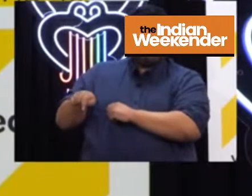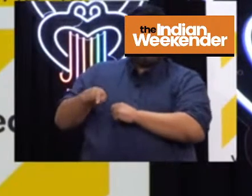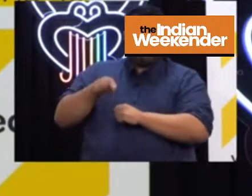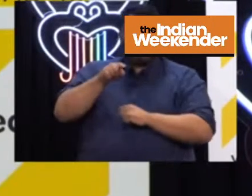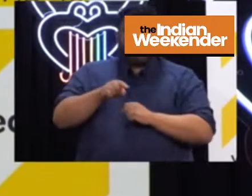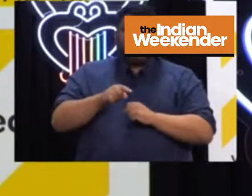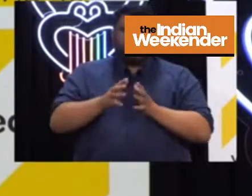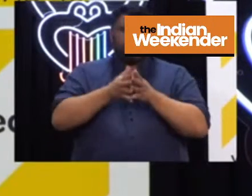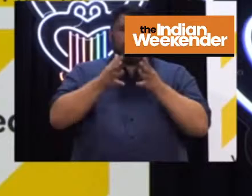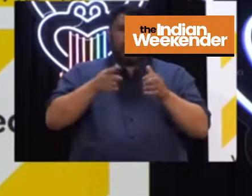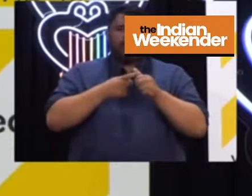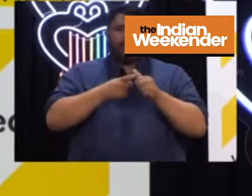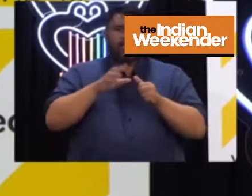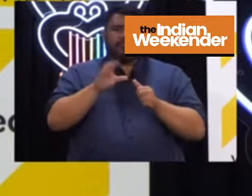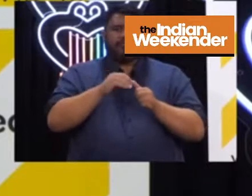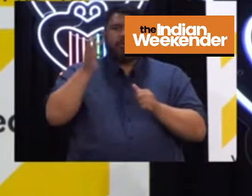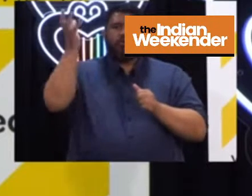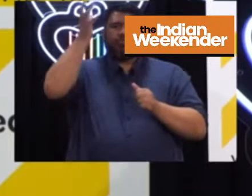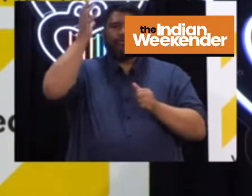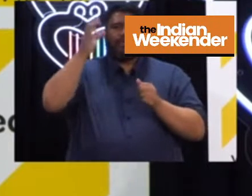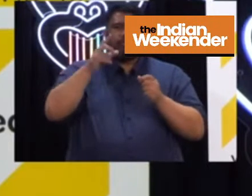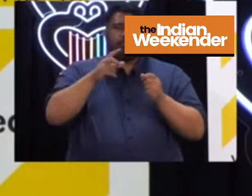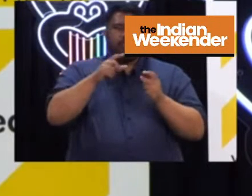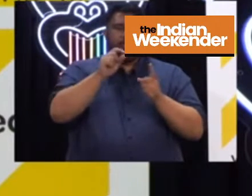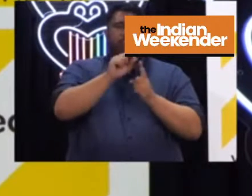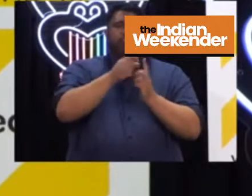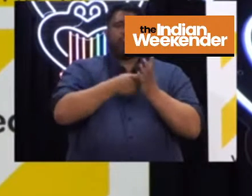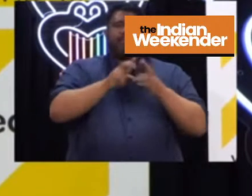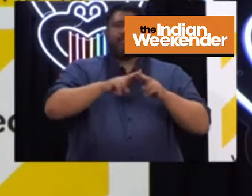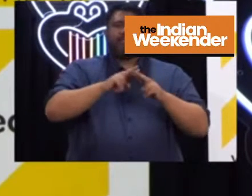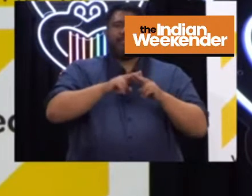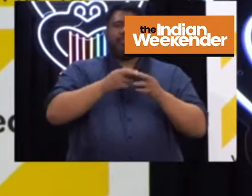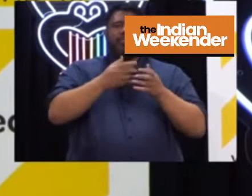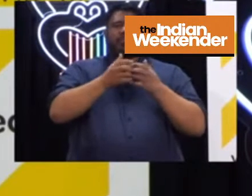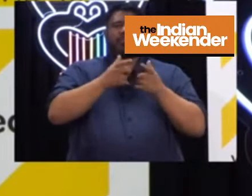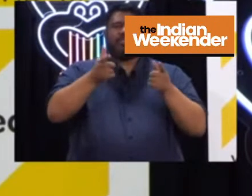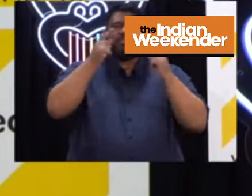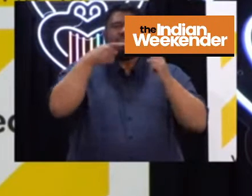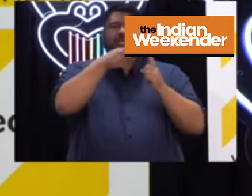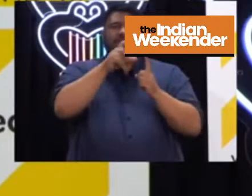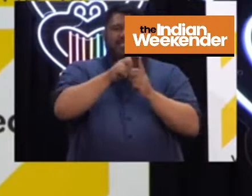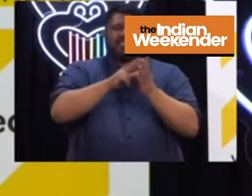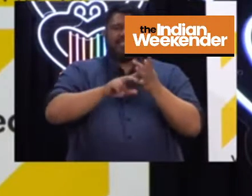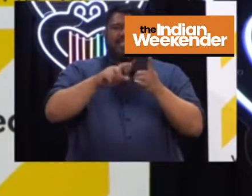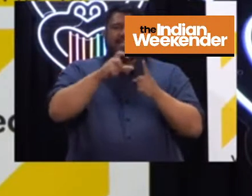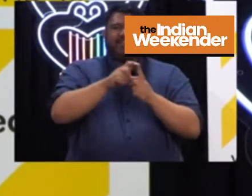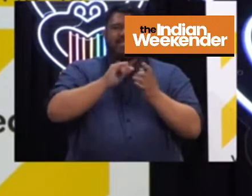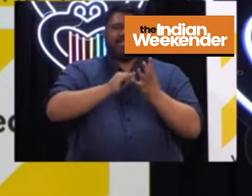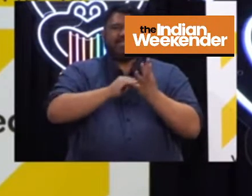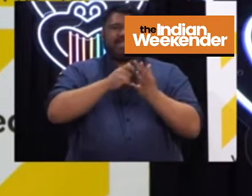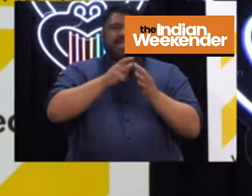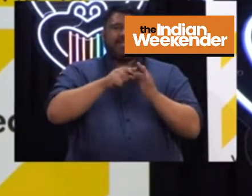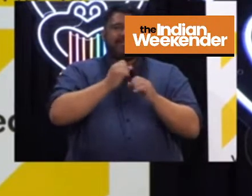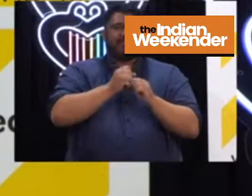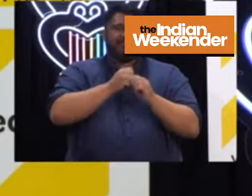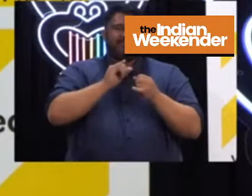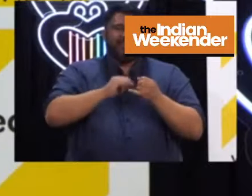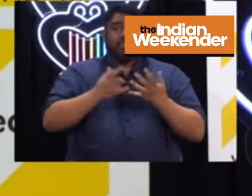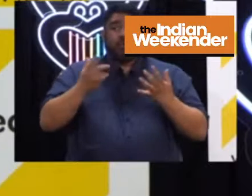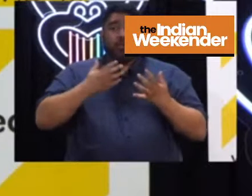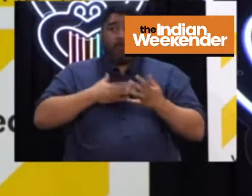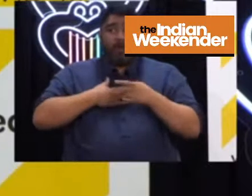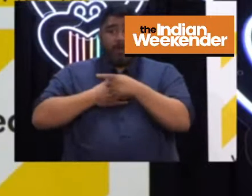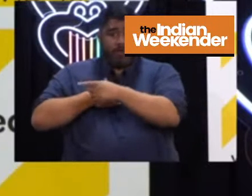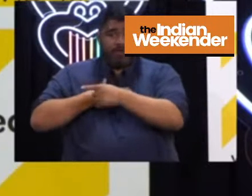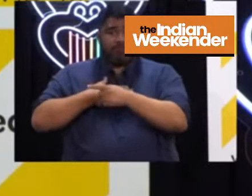from Professor David Skegg. And so the comments that I was making around a Kiwi summer is really what we want to do is